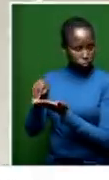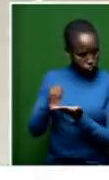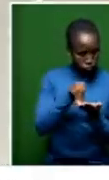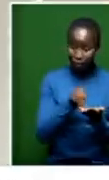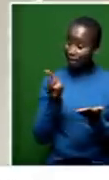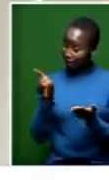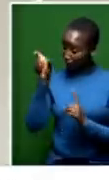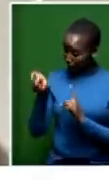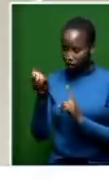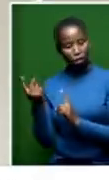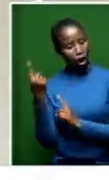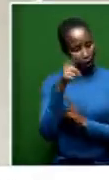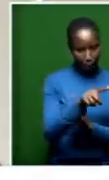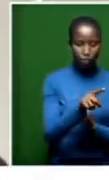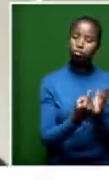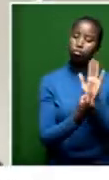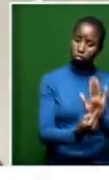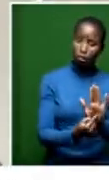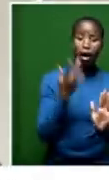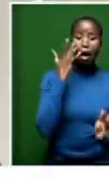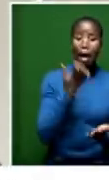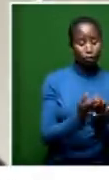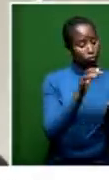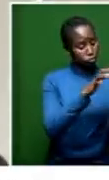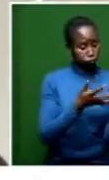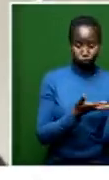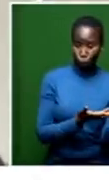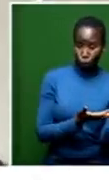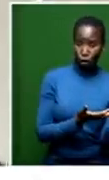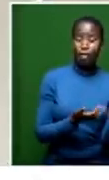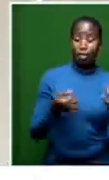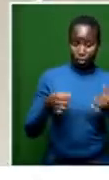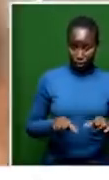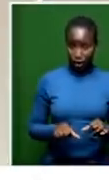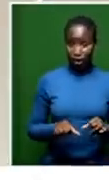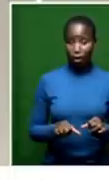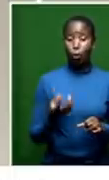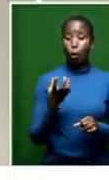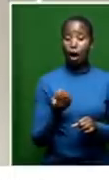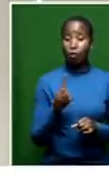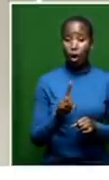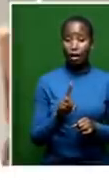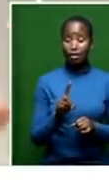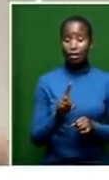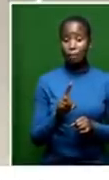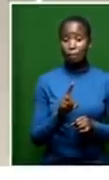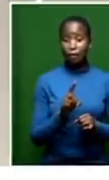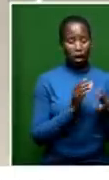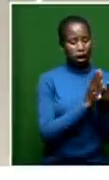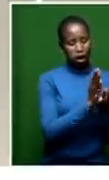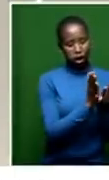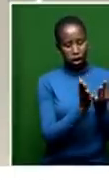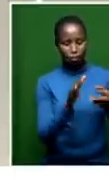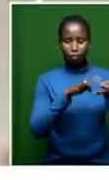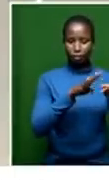as part of letting the other side know what you're doing. So we have a three-pronged approach, a preparation